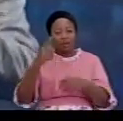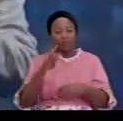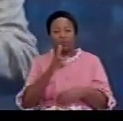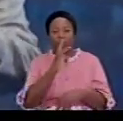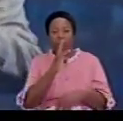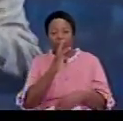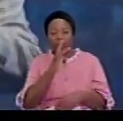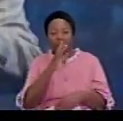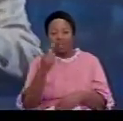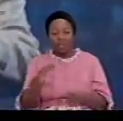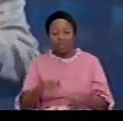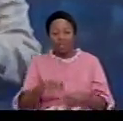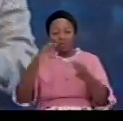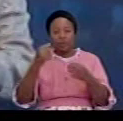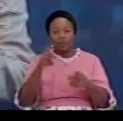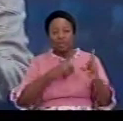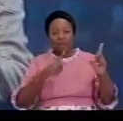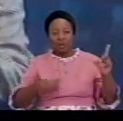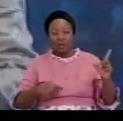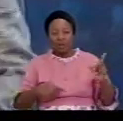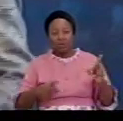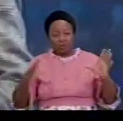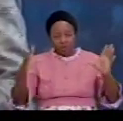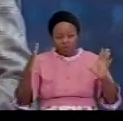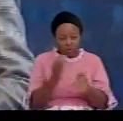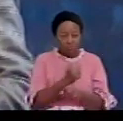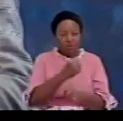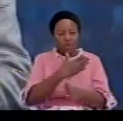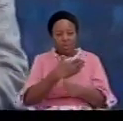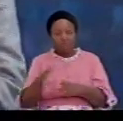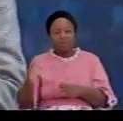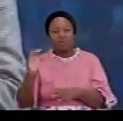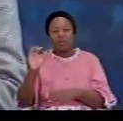the Spirit of the Lord caught away Philip.